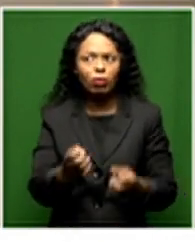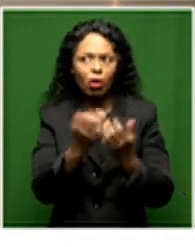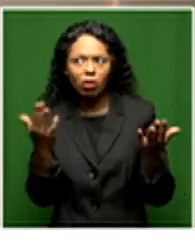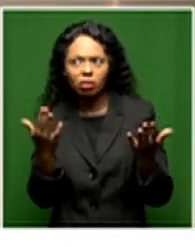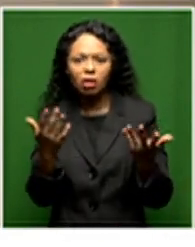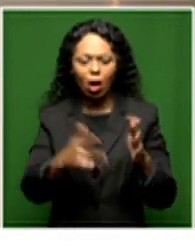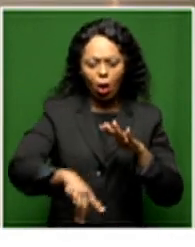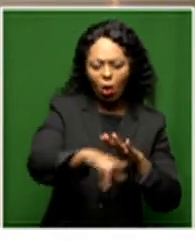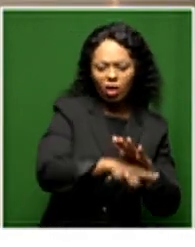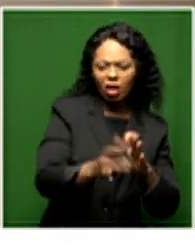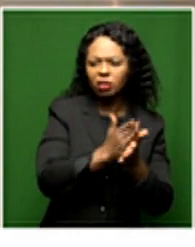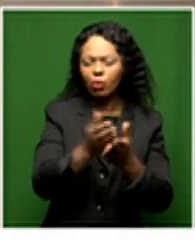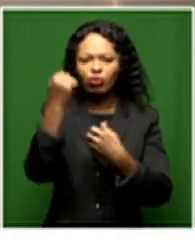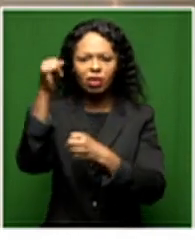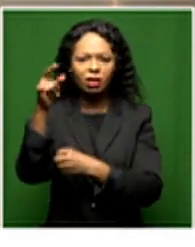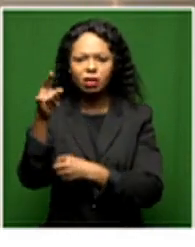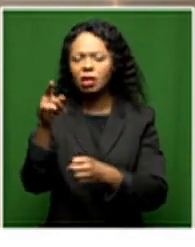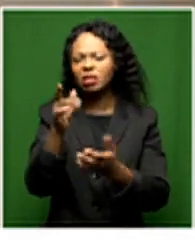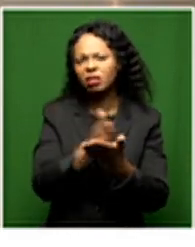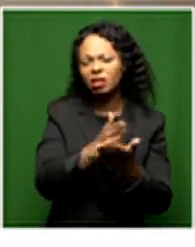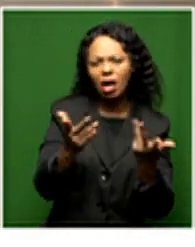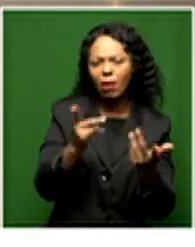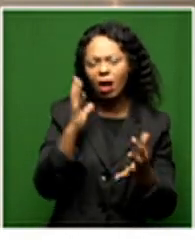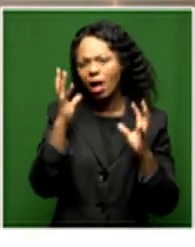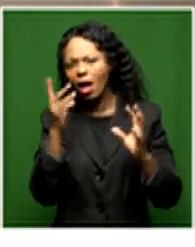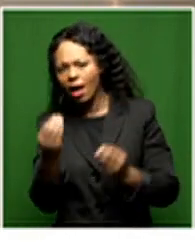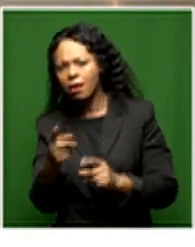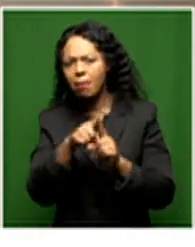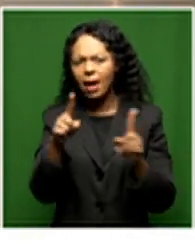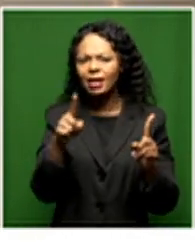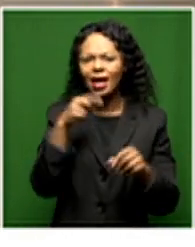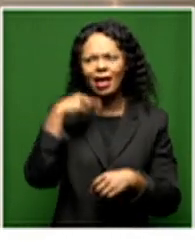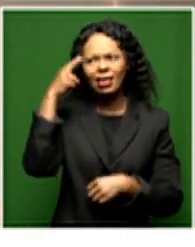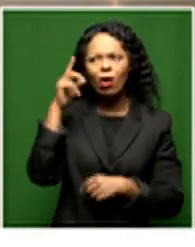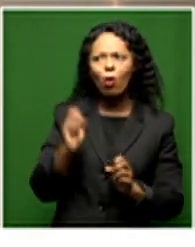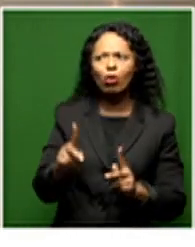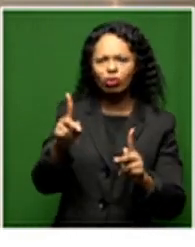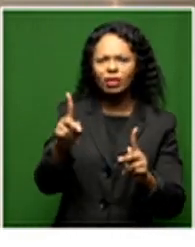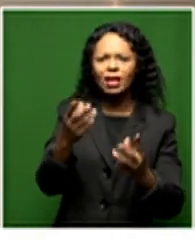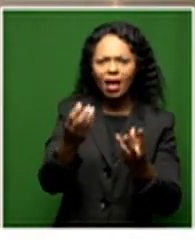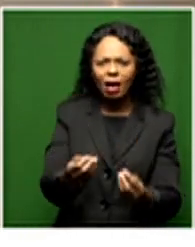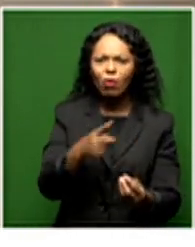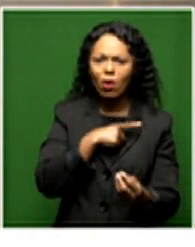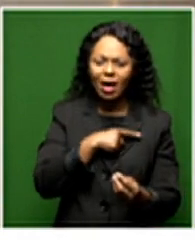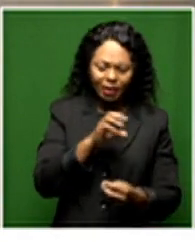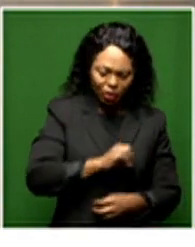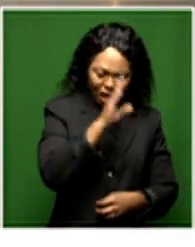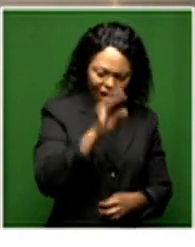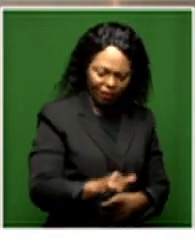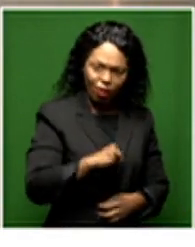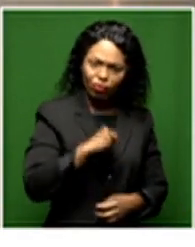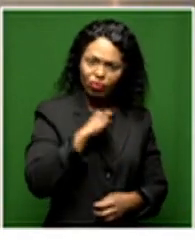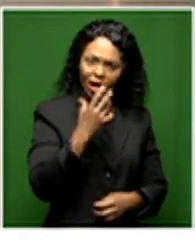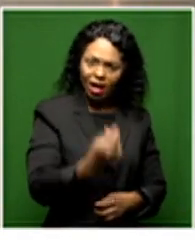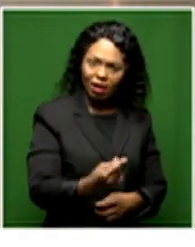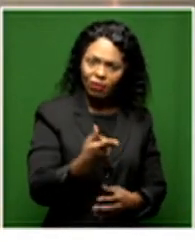we locate certain industries. And I think that this is an opportunity for us to really think about, is there a part of South Africa that potentially